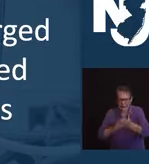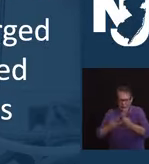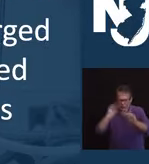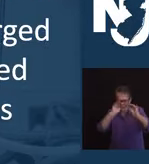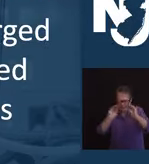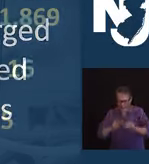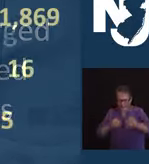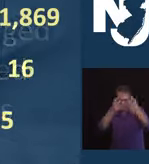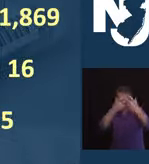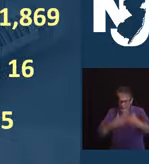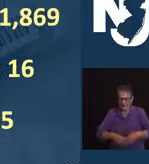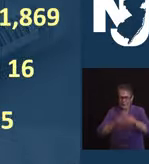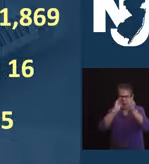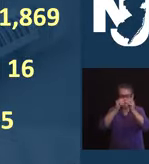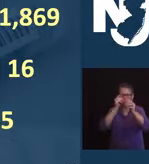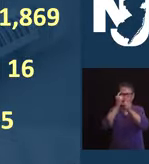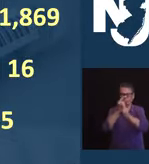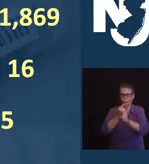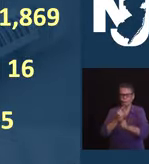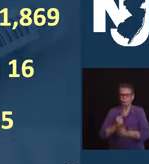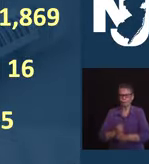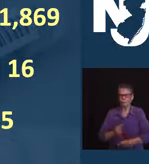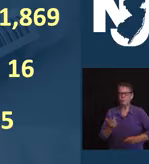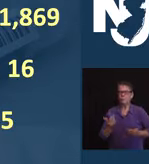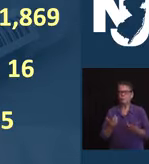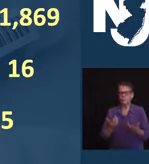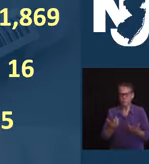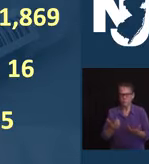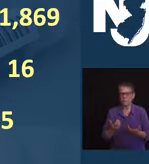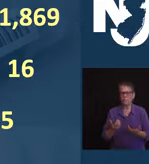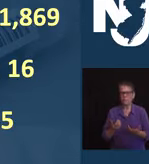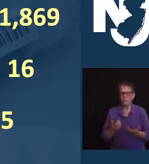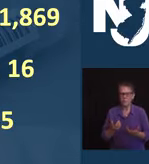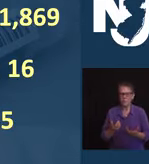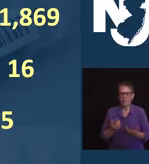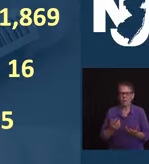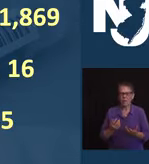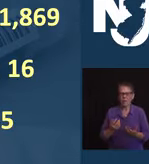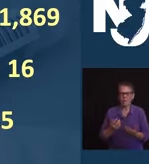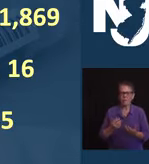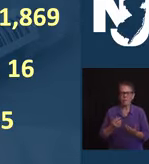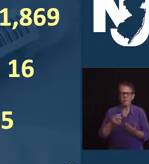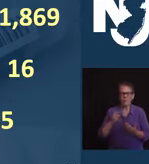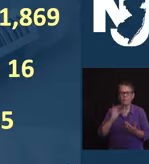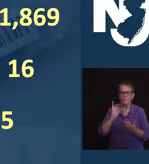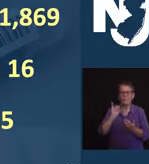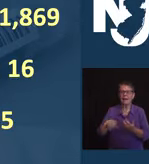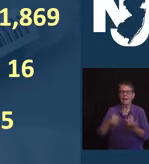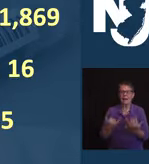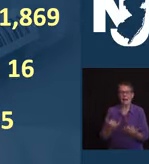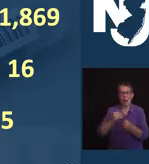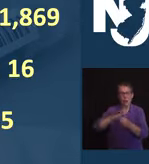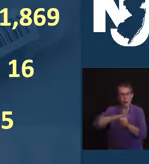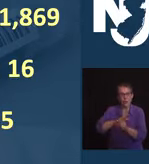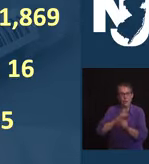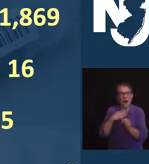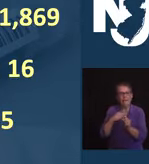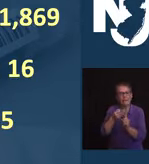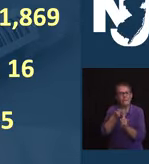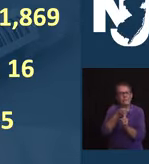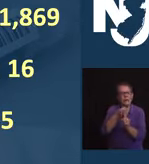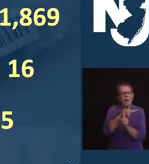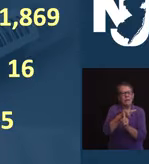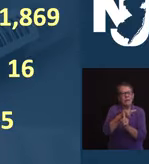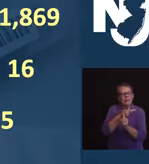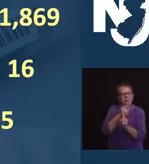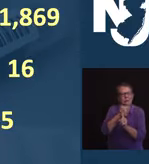that those deaths are not confirmed, these are. With the heaviest of hearts, we report another 16 newly confirmed deaths for a confirmed